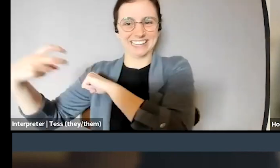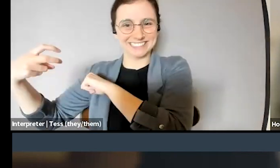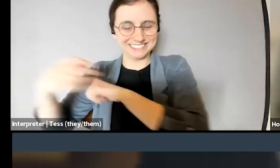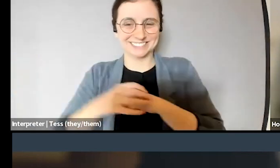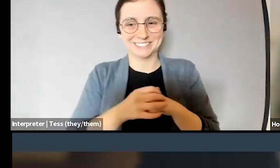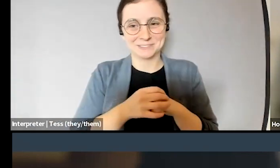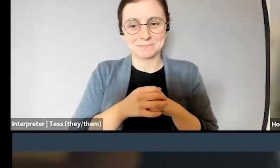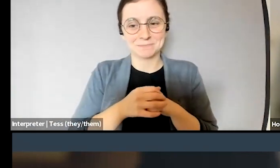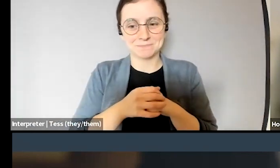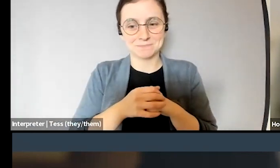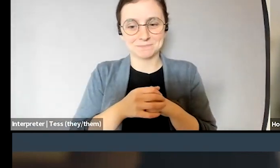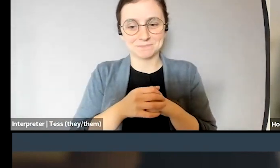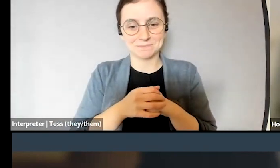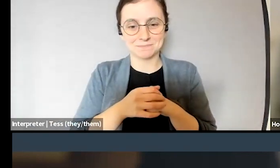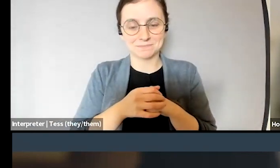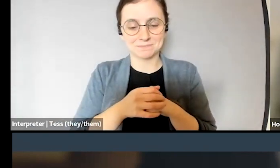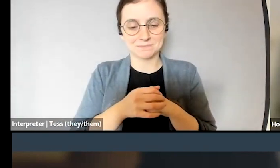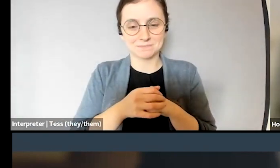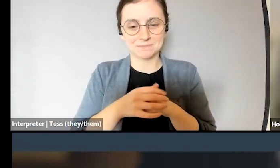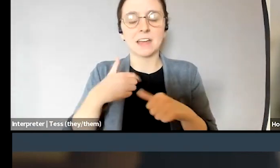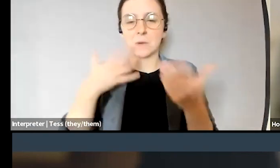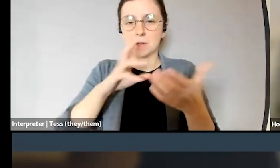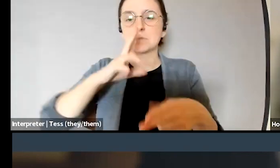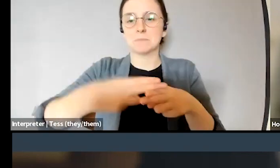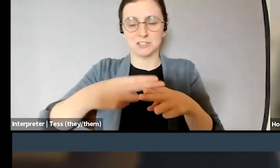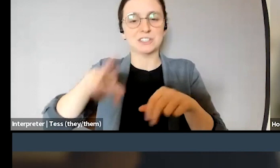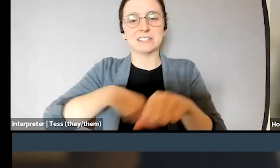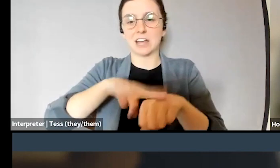the National Association of State Mental Health Program